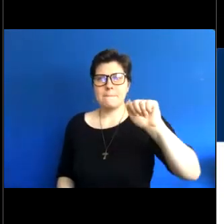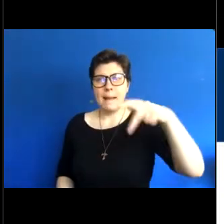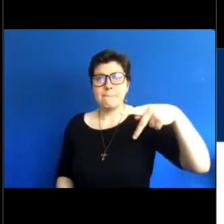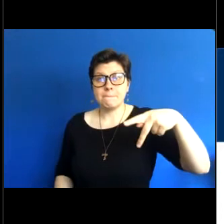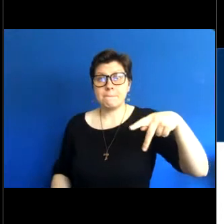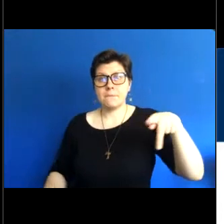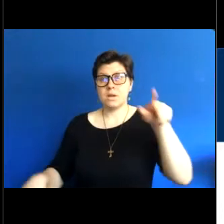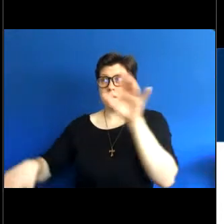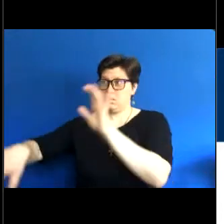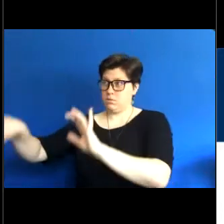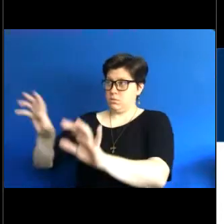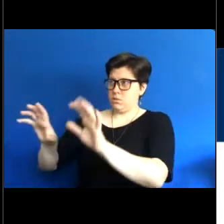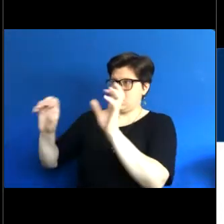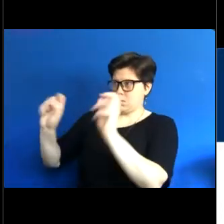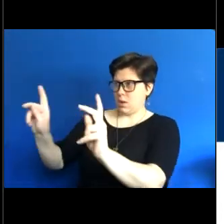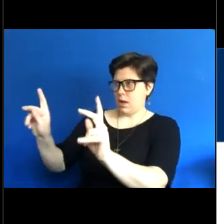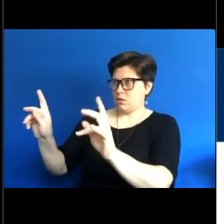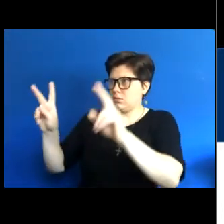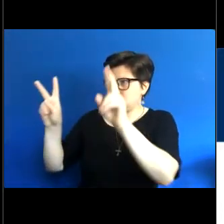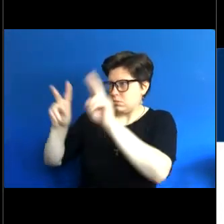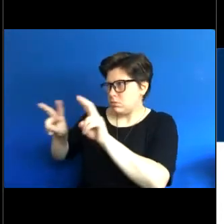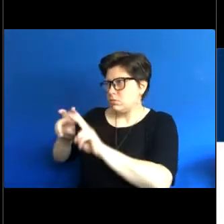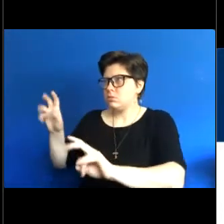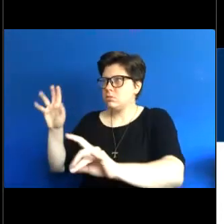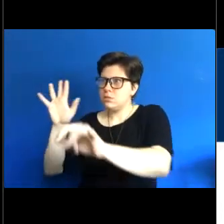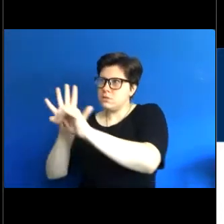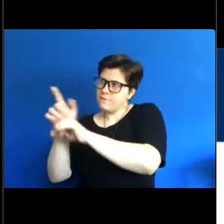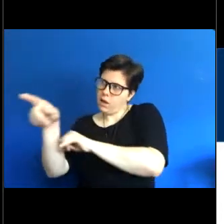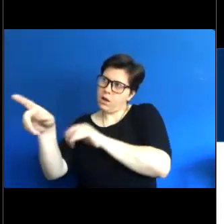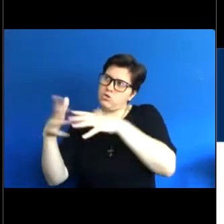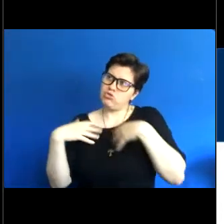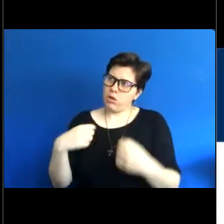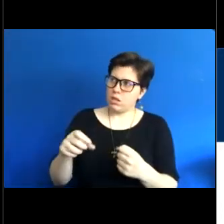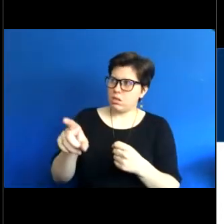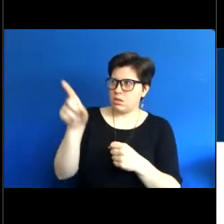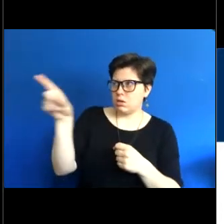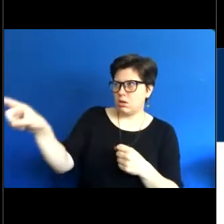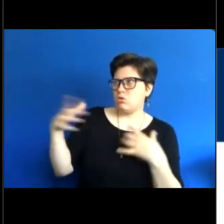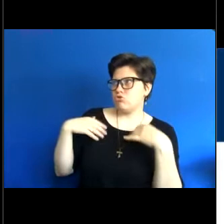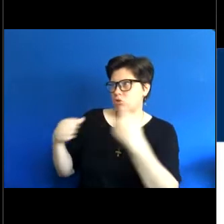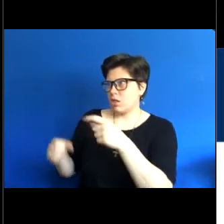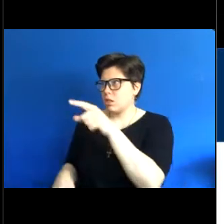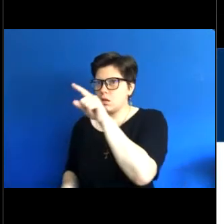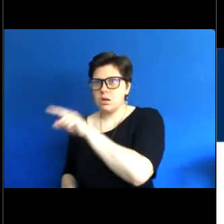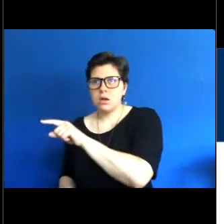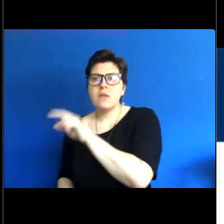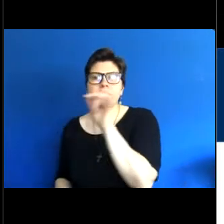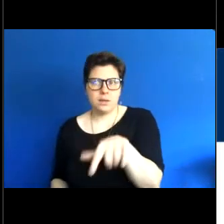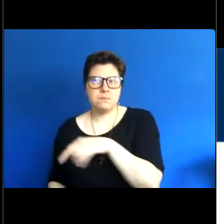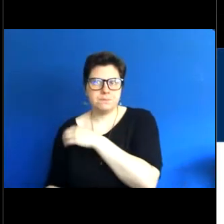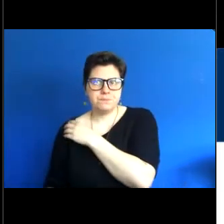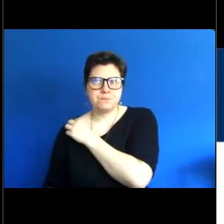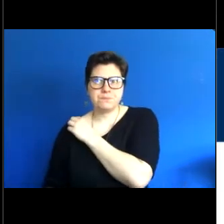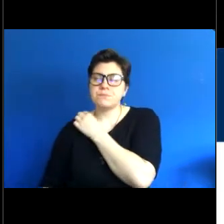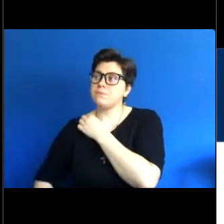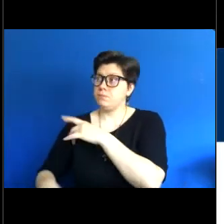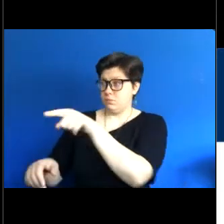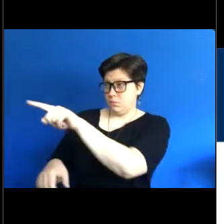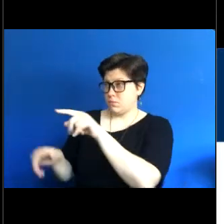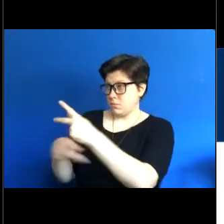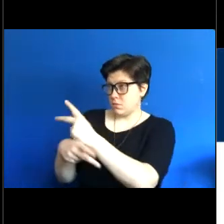then analyze and identify what are the strengths of the students that we have in front of us, so that in identifying their strengths